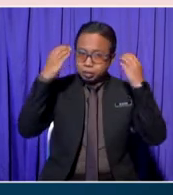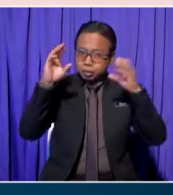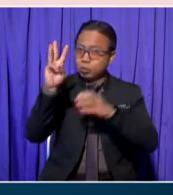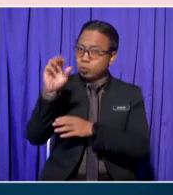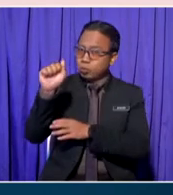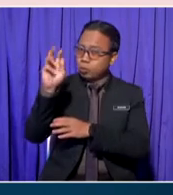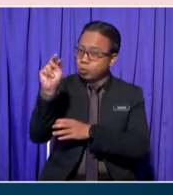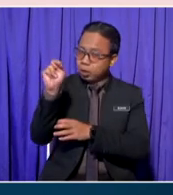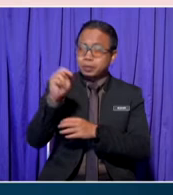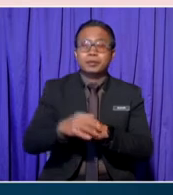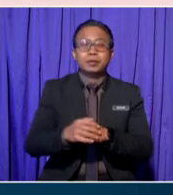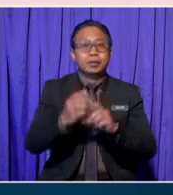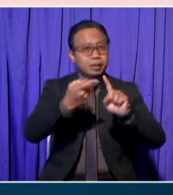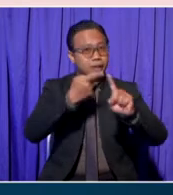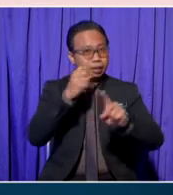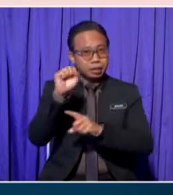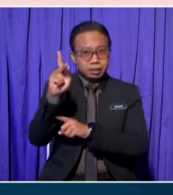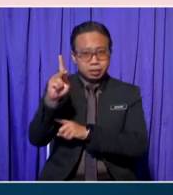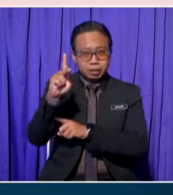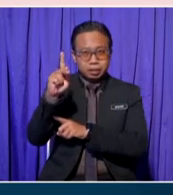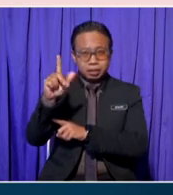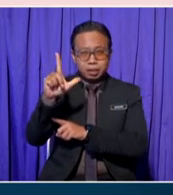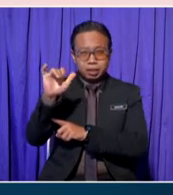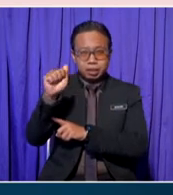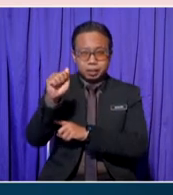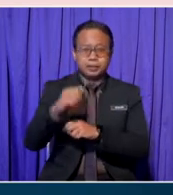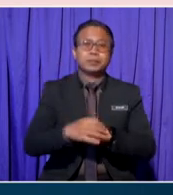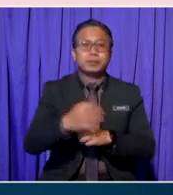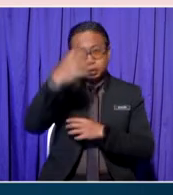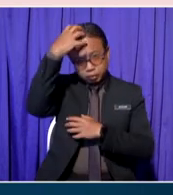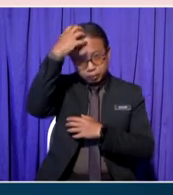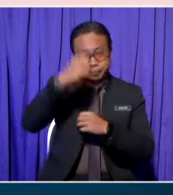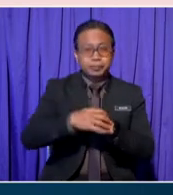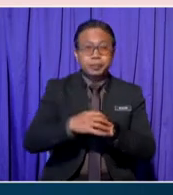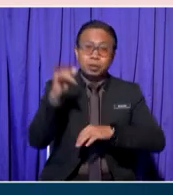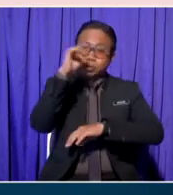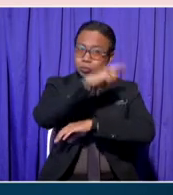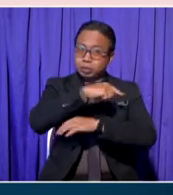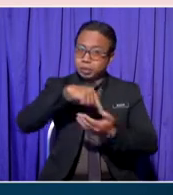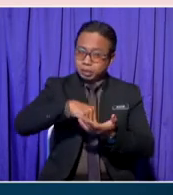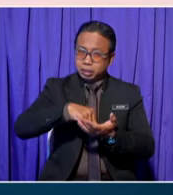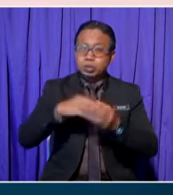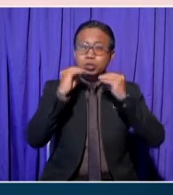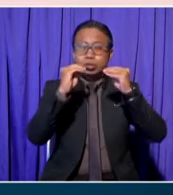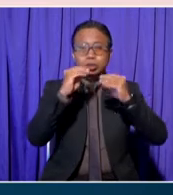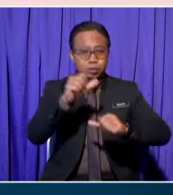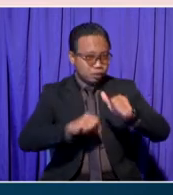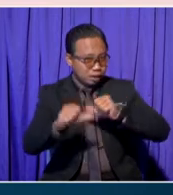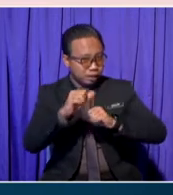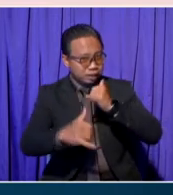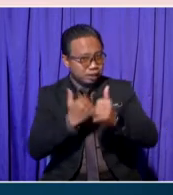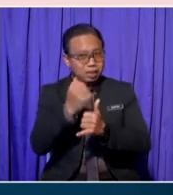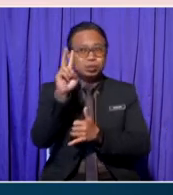Fuziana binti Abdul Jani from SKKLIA, Sepang, Selangor. Today, I'm going to teach Science Year